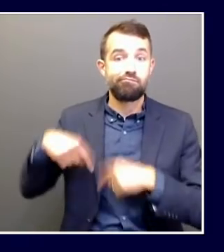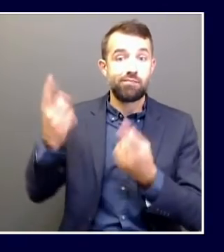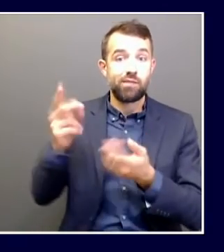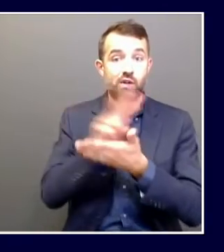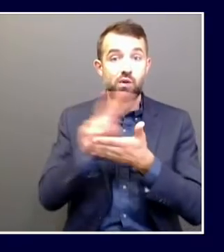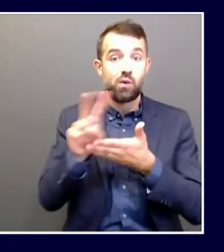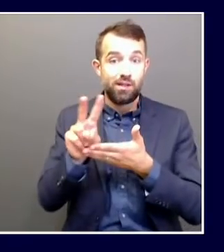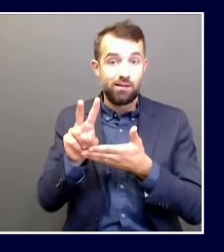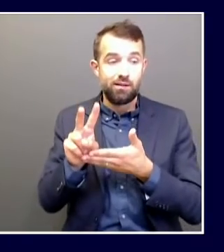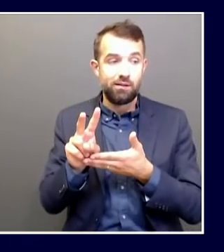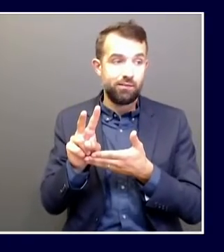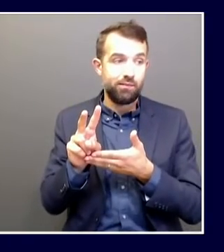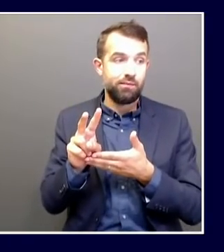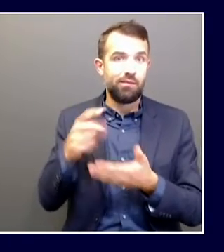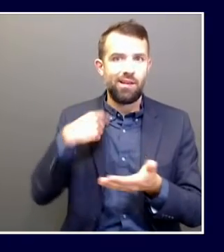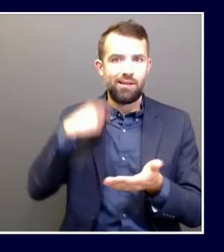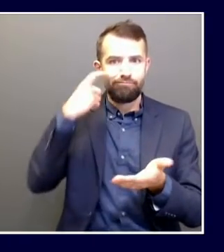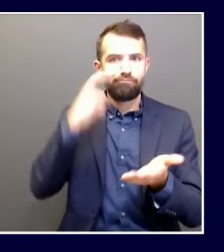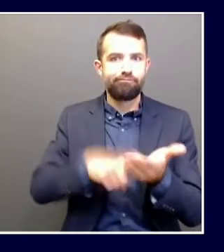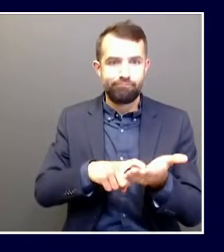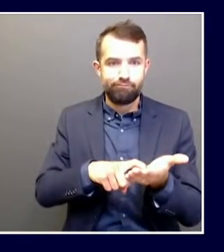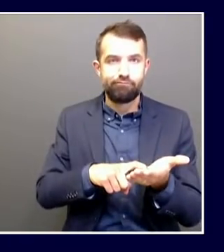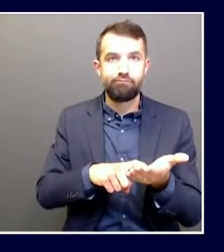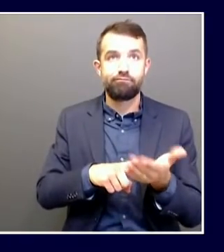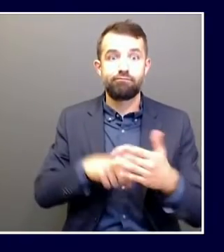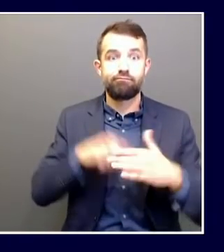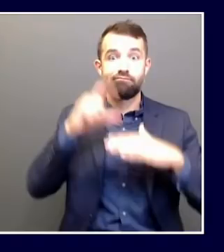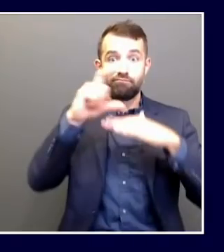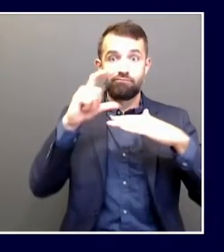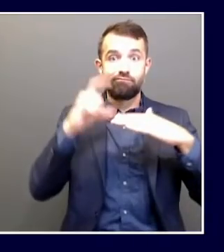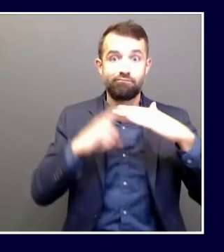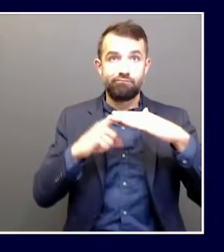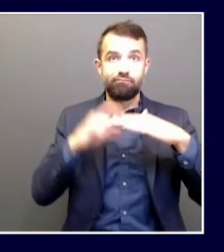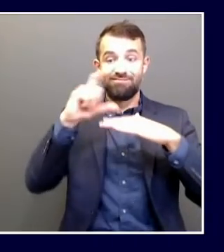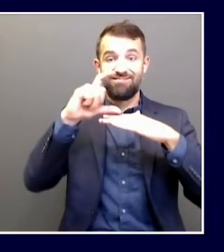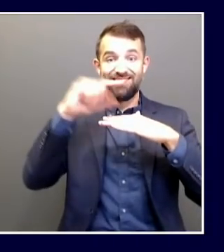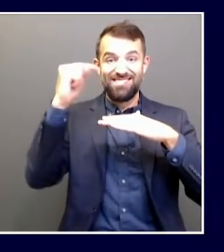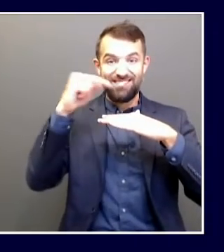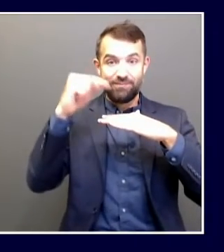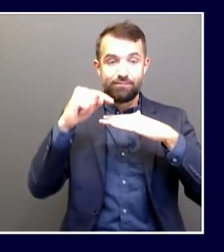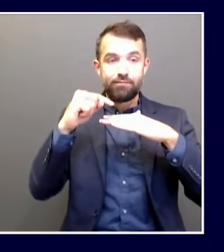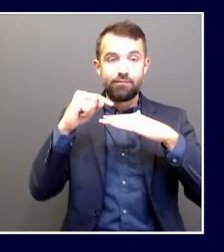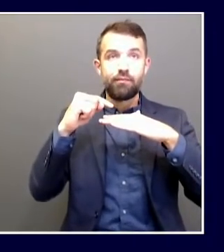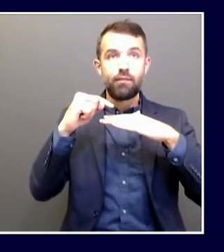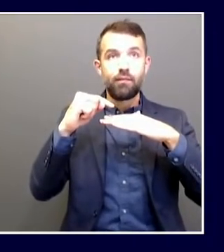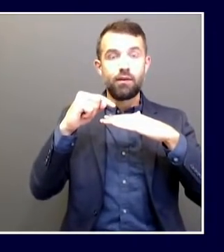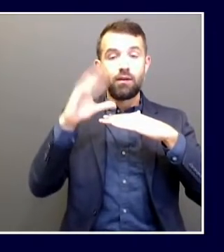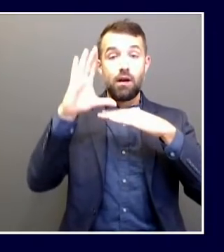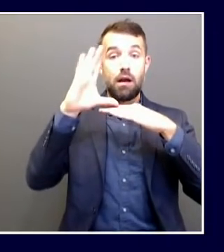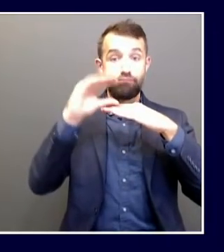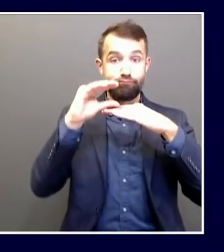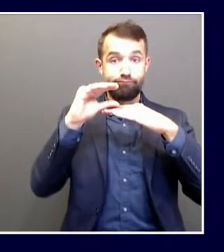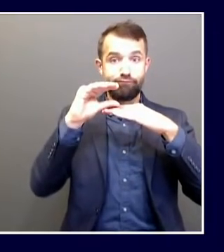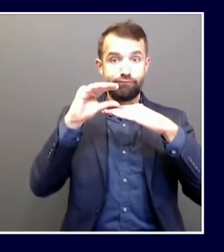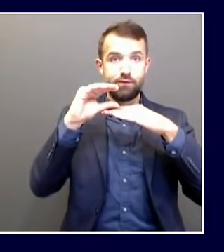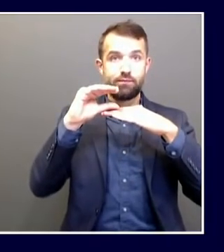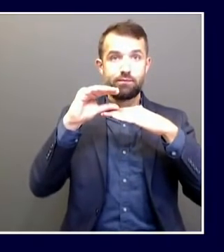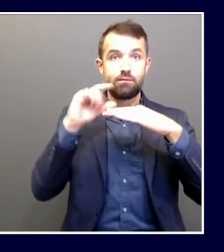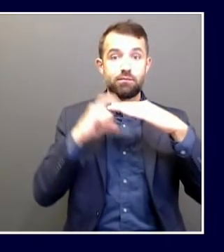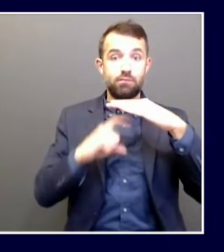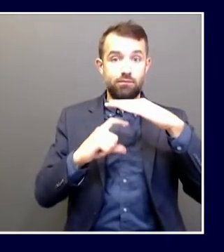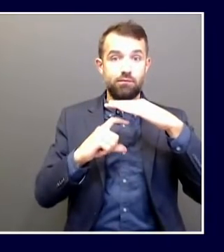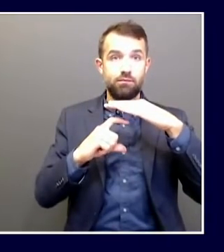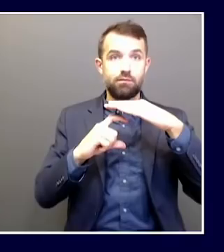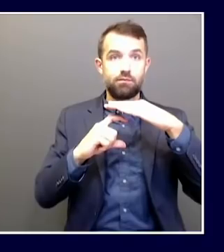seen the numerator, the number of positive tests, that's come down a little bit, as you and I were just talking, from round about 600 a